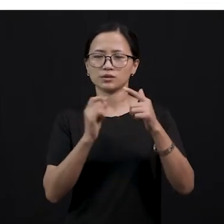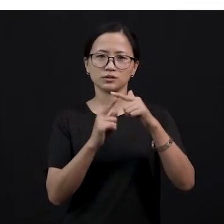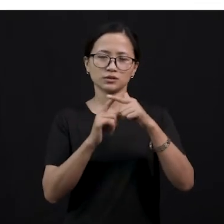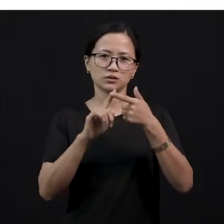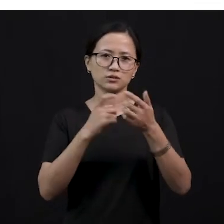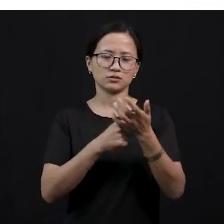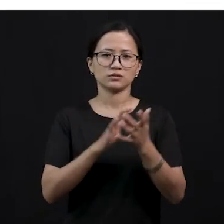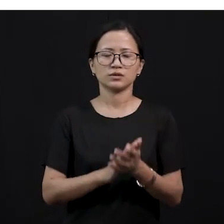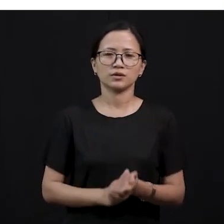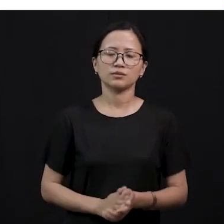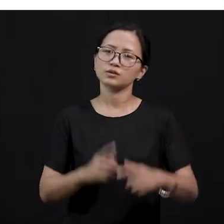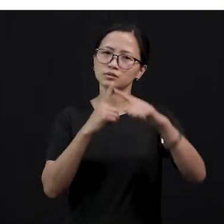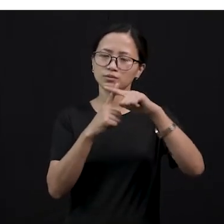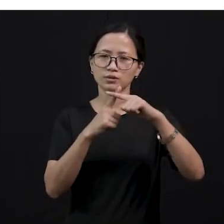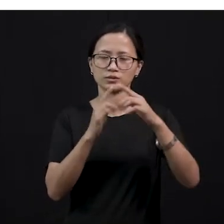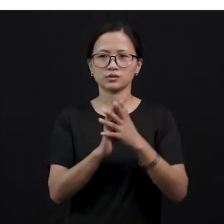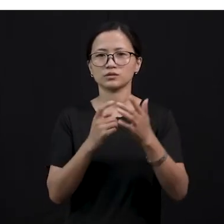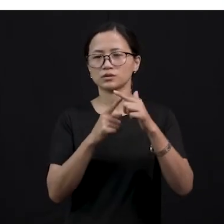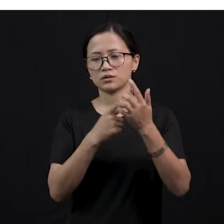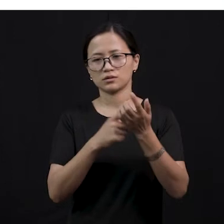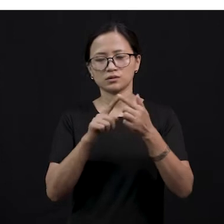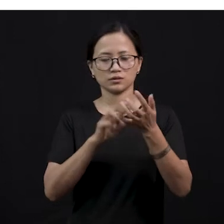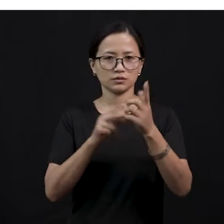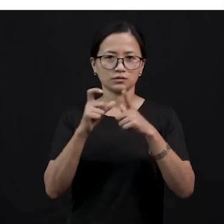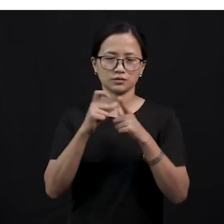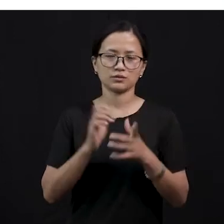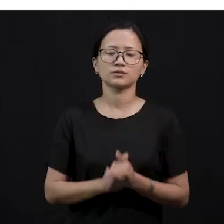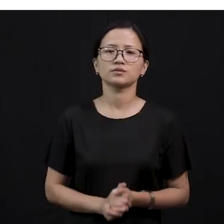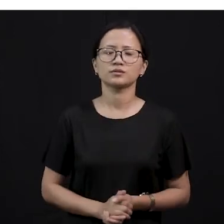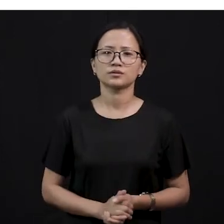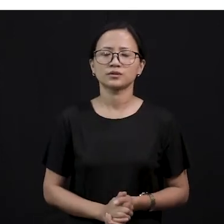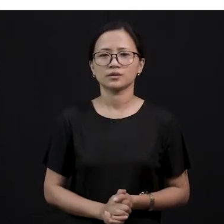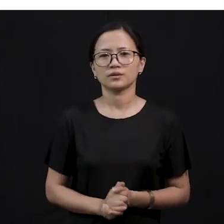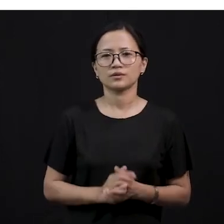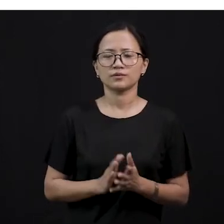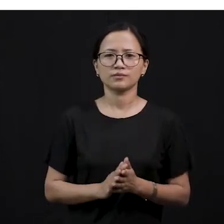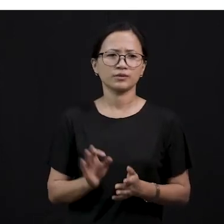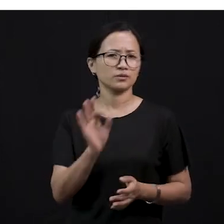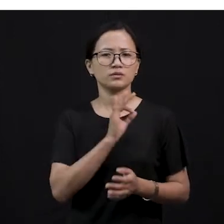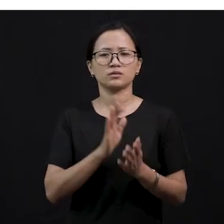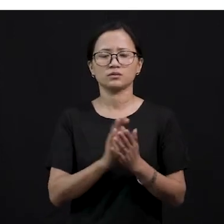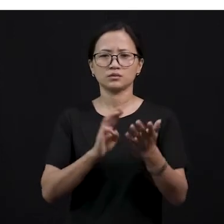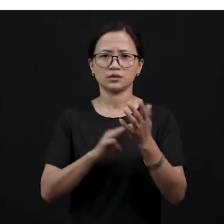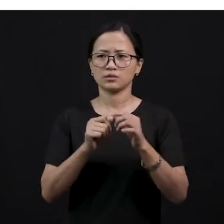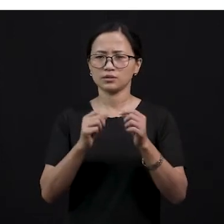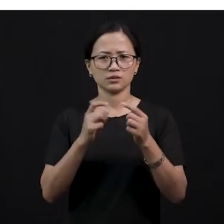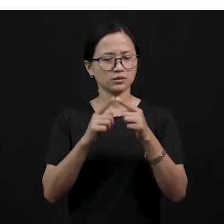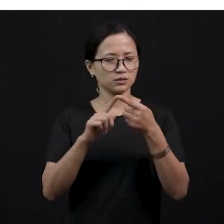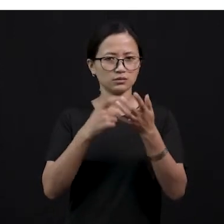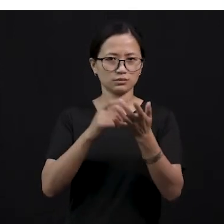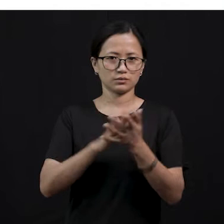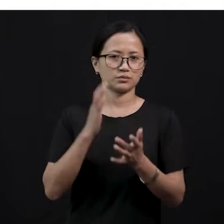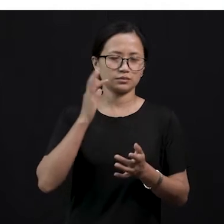has to be a positive trend. Alright, so the media influences people and makes or forms opinion on matters